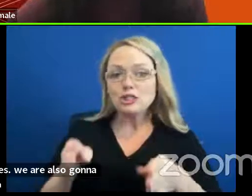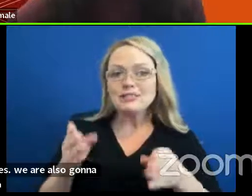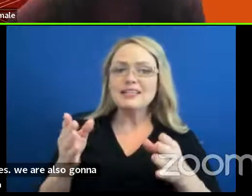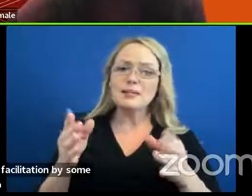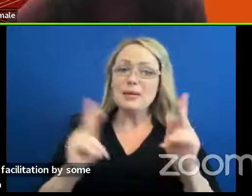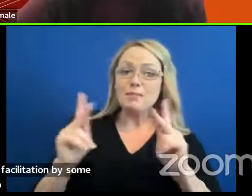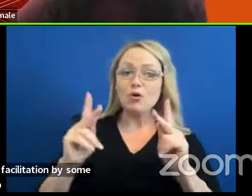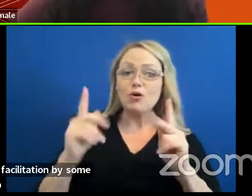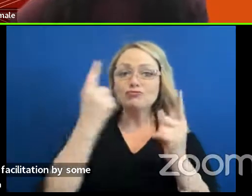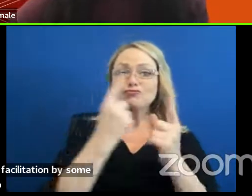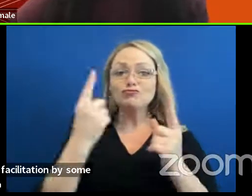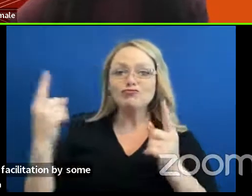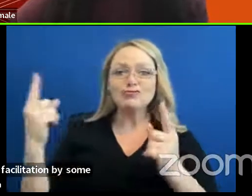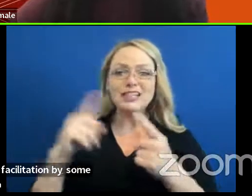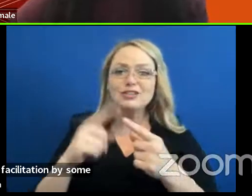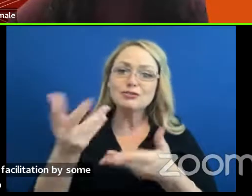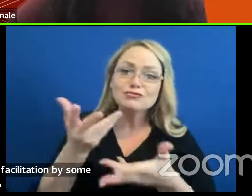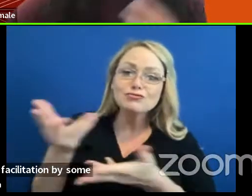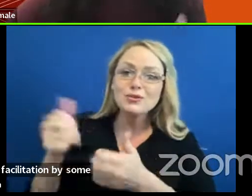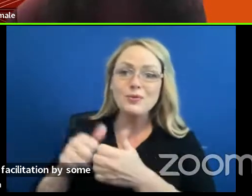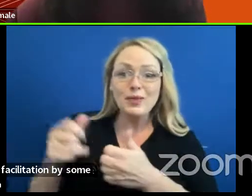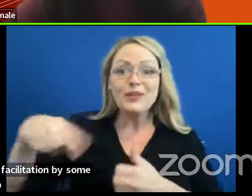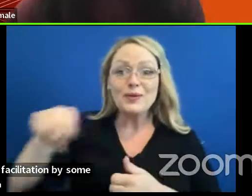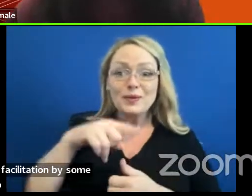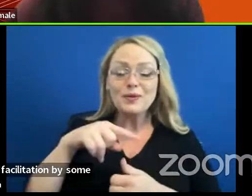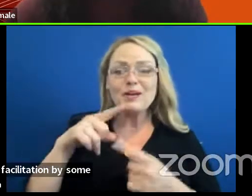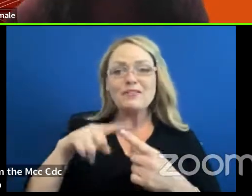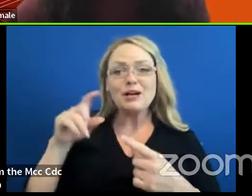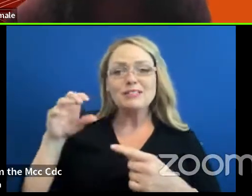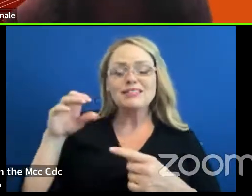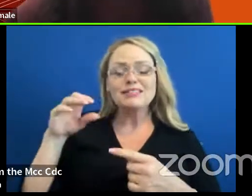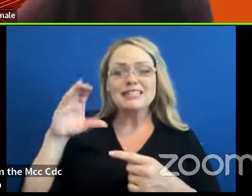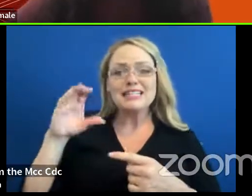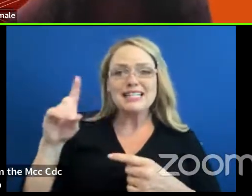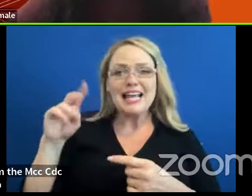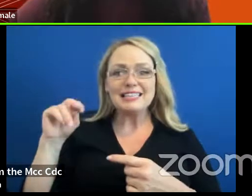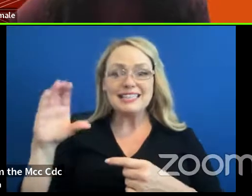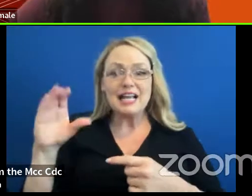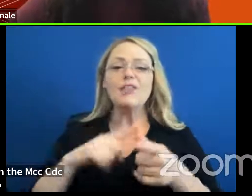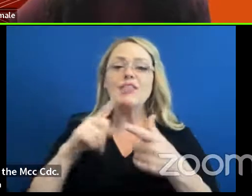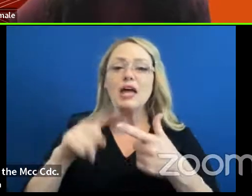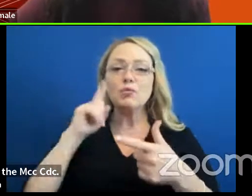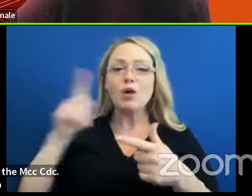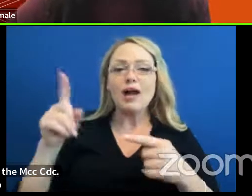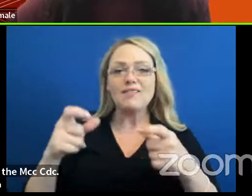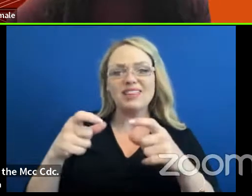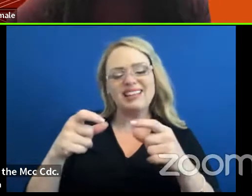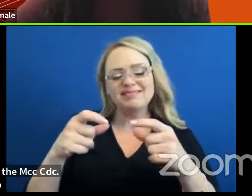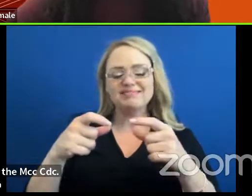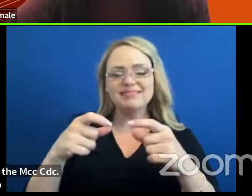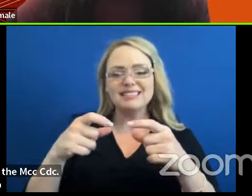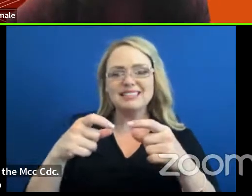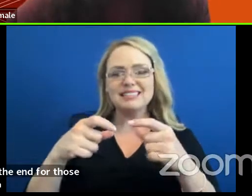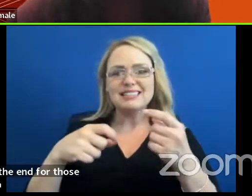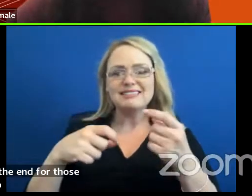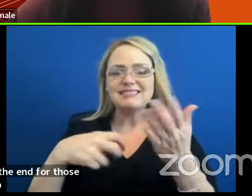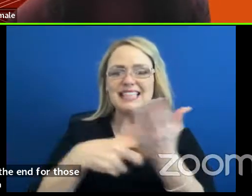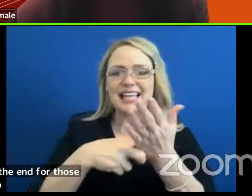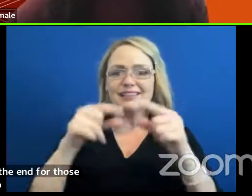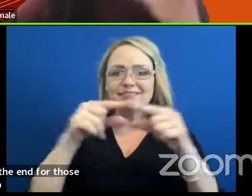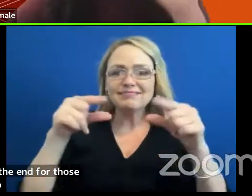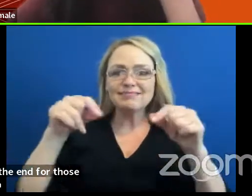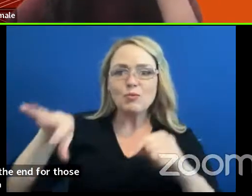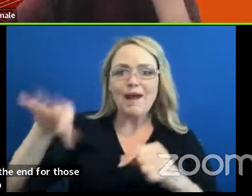interns from the MCCDC, and then we'll have a raffle at the end for those in-person participants. So yes, if you have